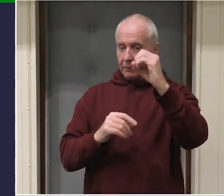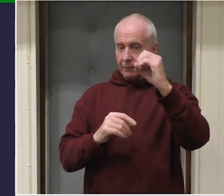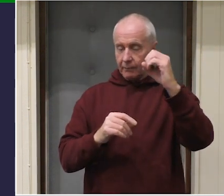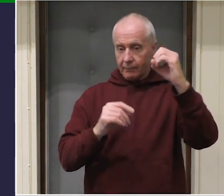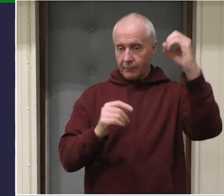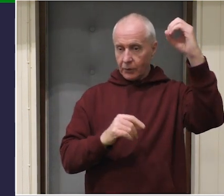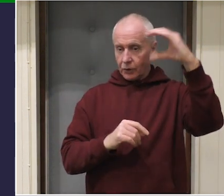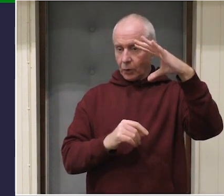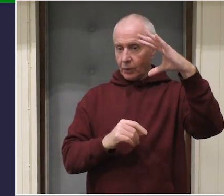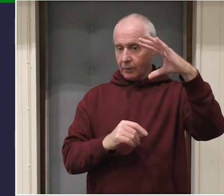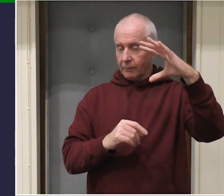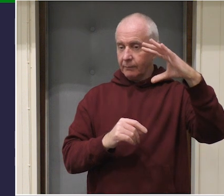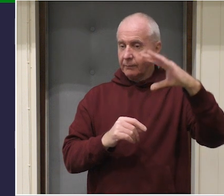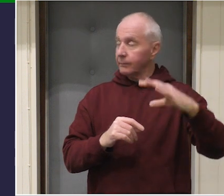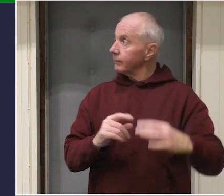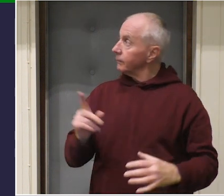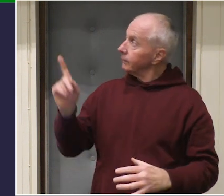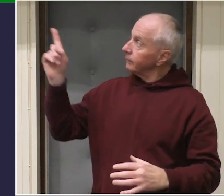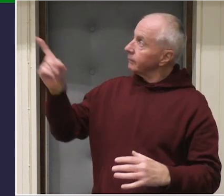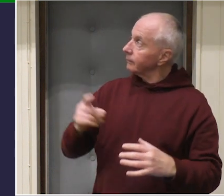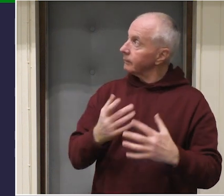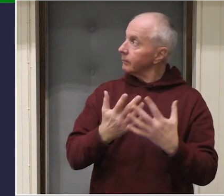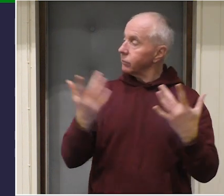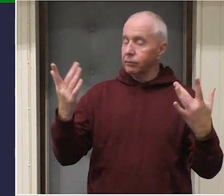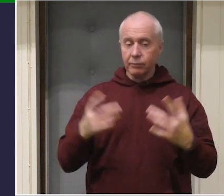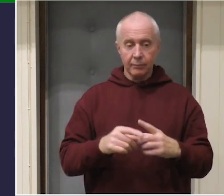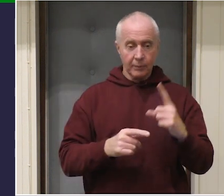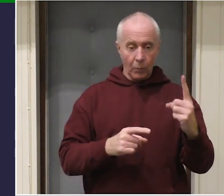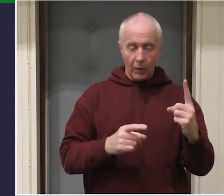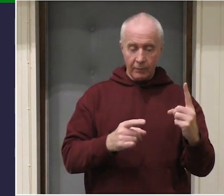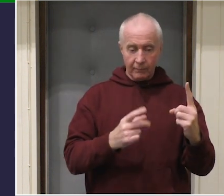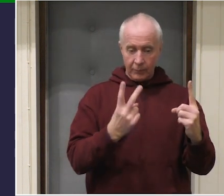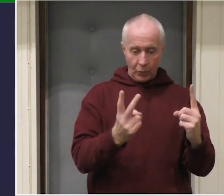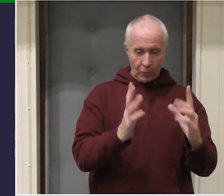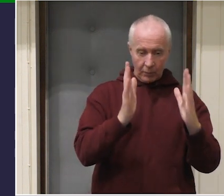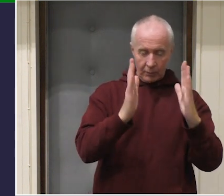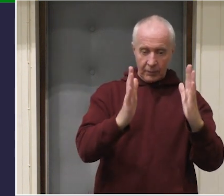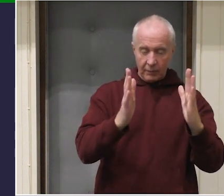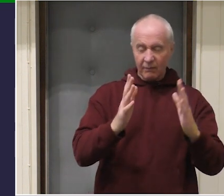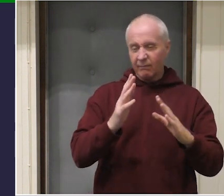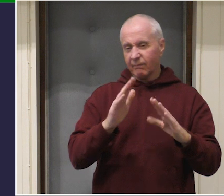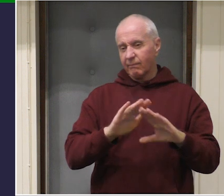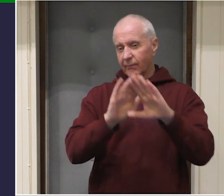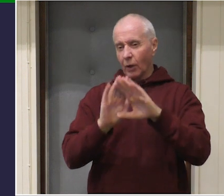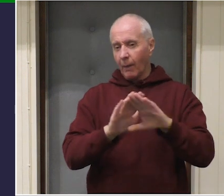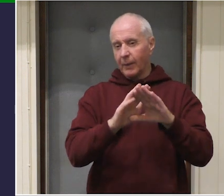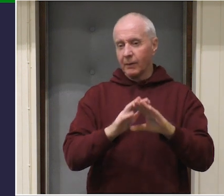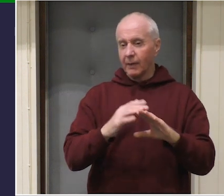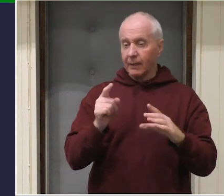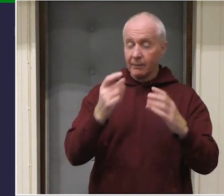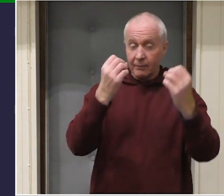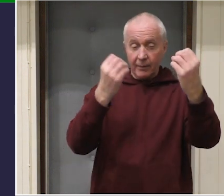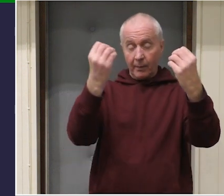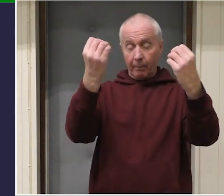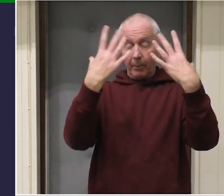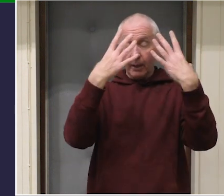because this is all measured in solar units. Lots of stars here between 1 and 2 solar masses. That's because they are quite common, they tend to be quite bright, and